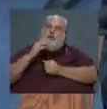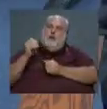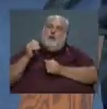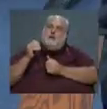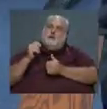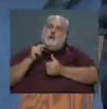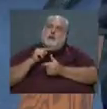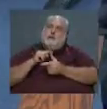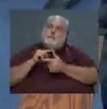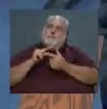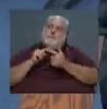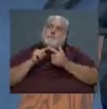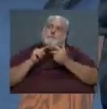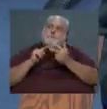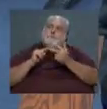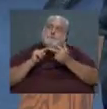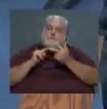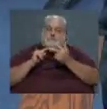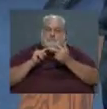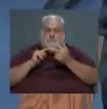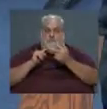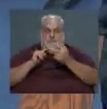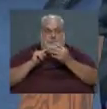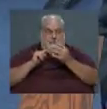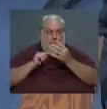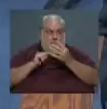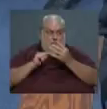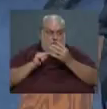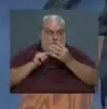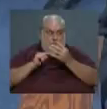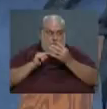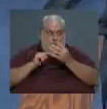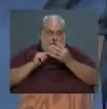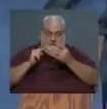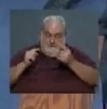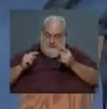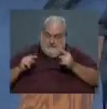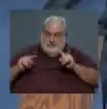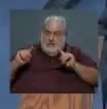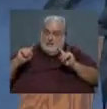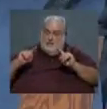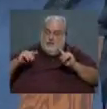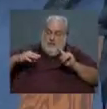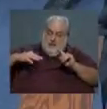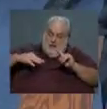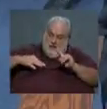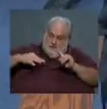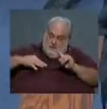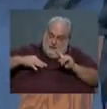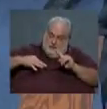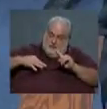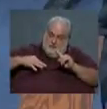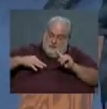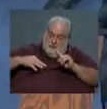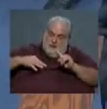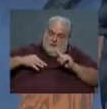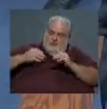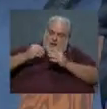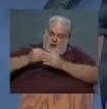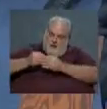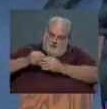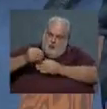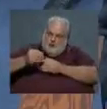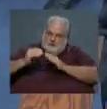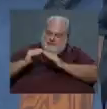their with the purchase. If they're successful with this application, they'll purchase